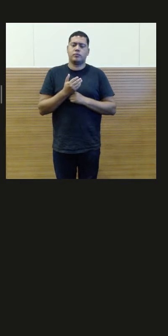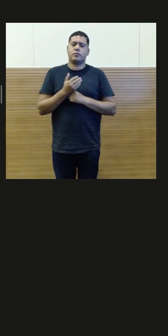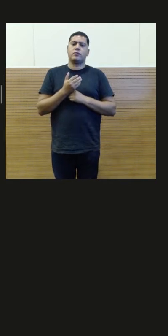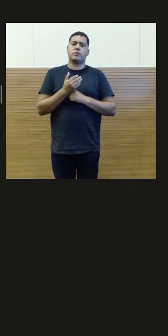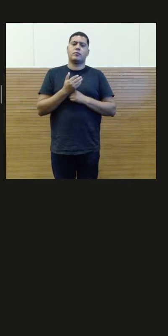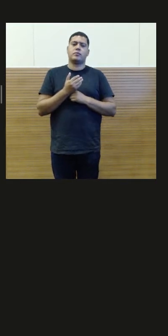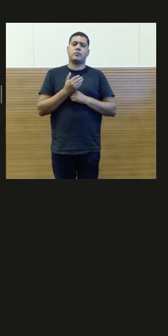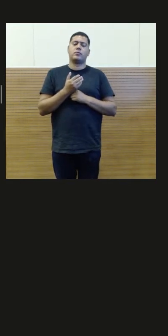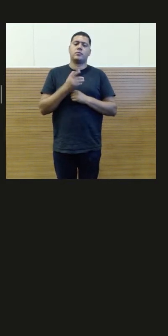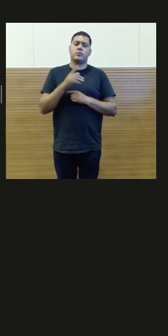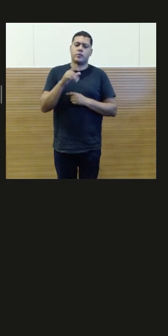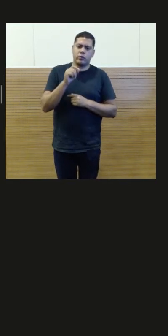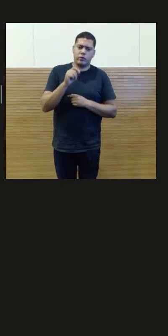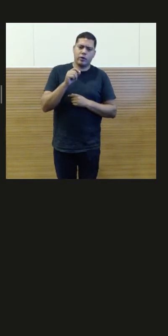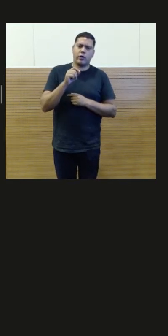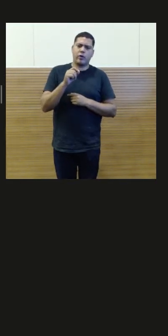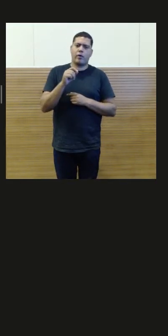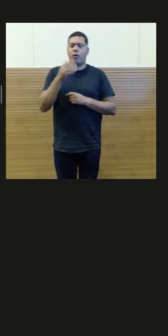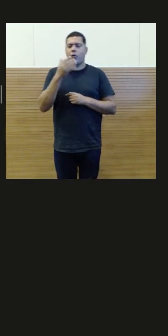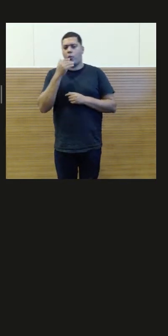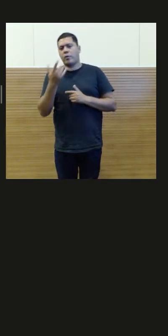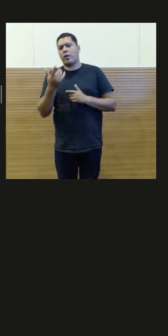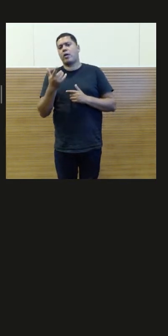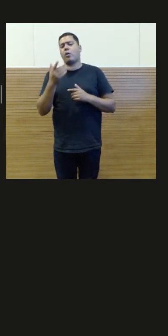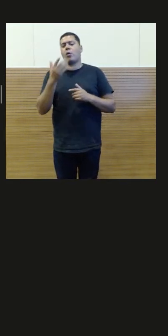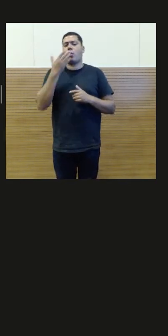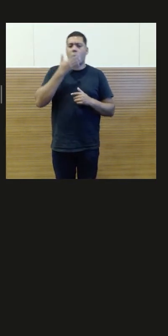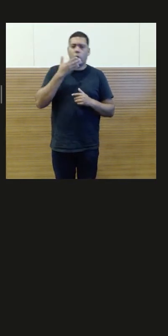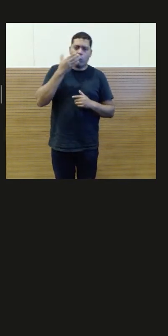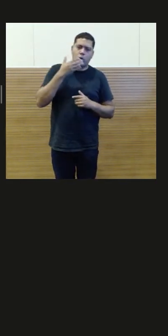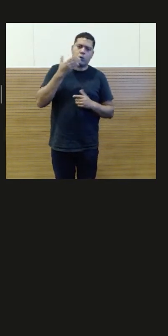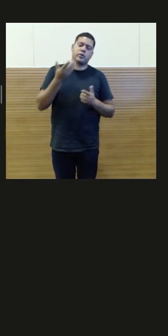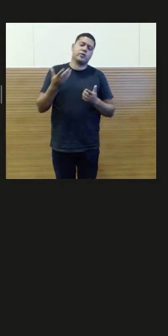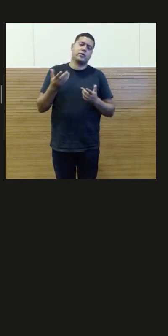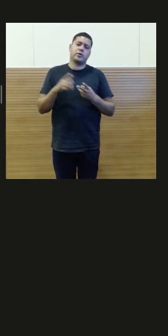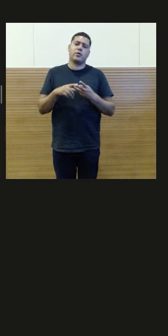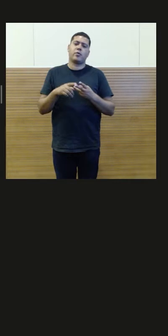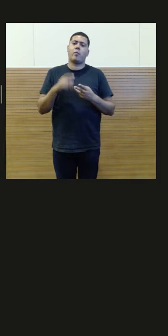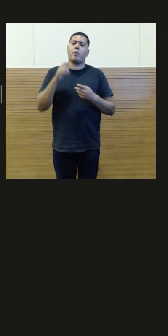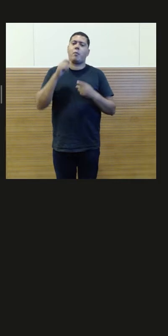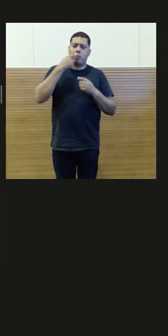and bars, burgers and sandwiches, higher dietary fat,